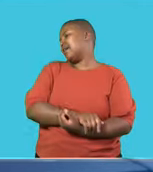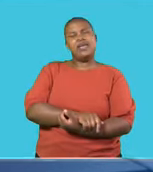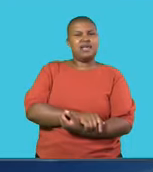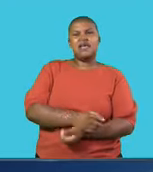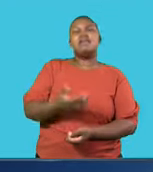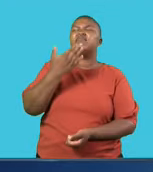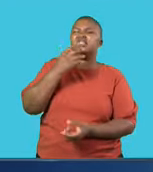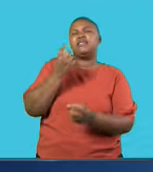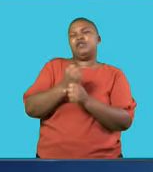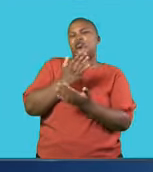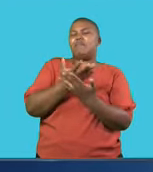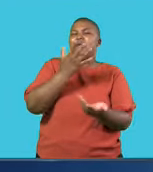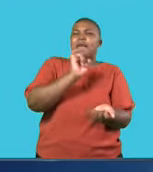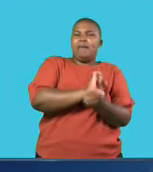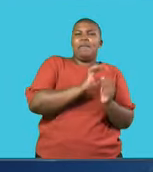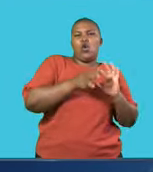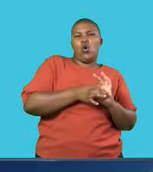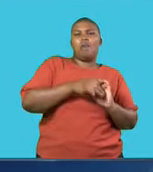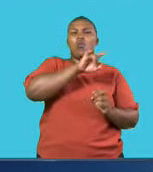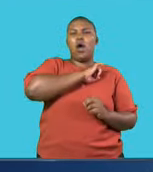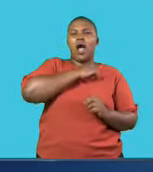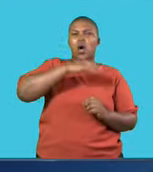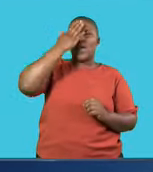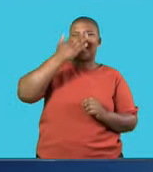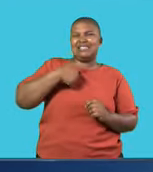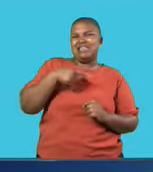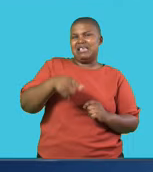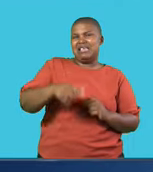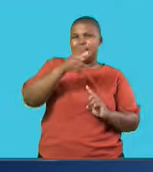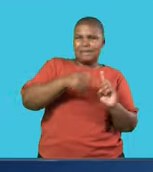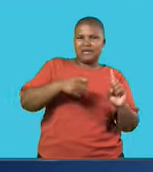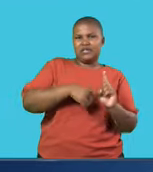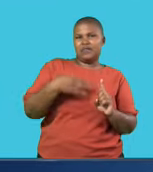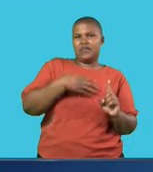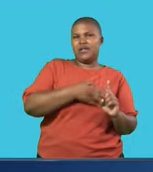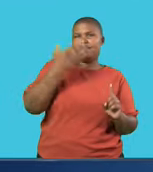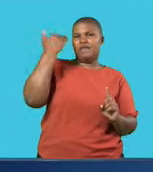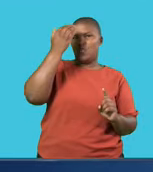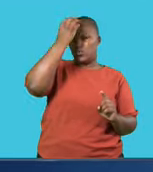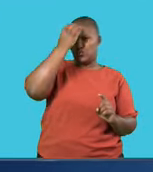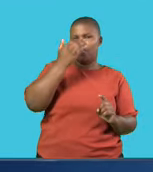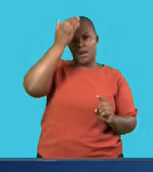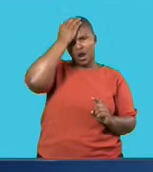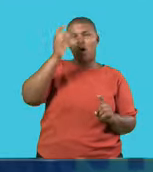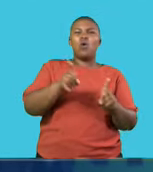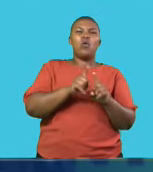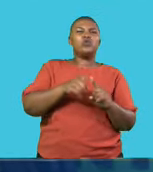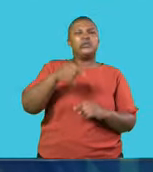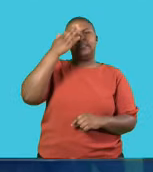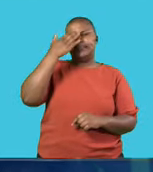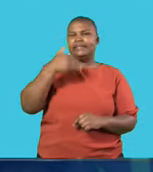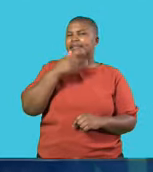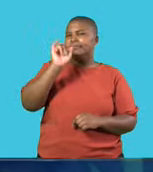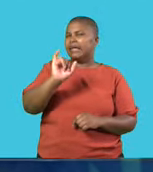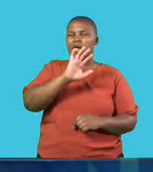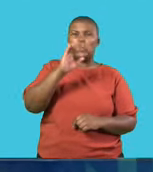least arrest him at home because of the conditions and over and above the ailments that he has.